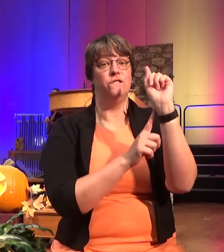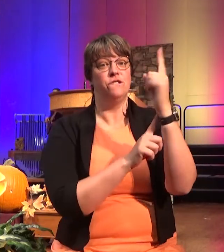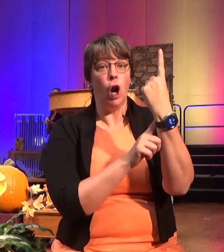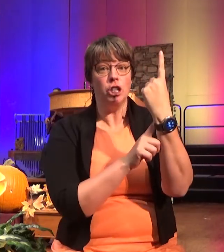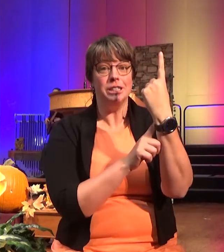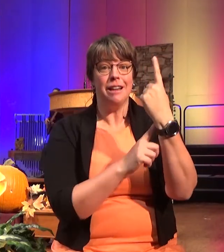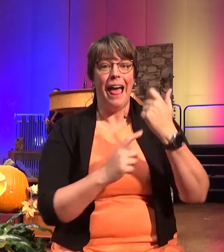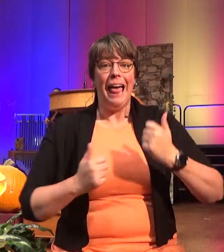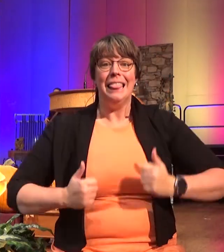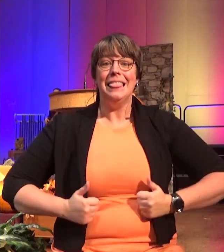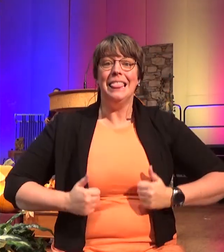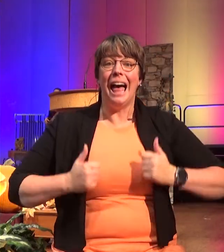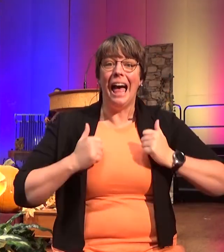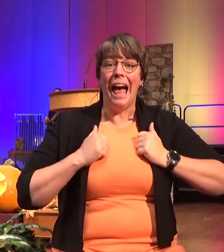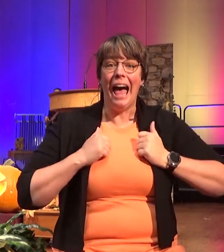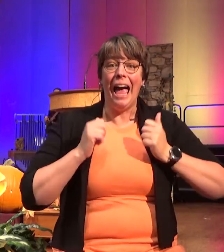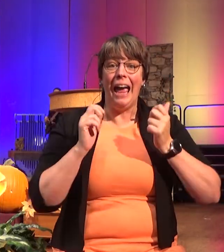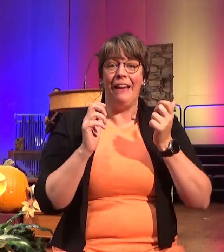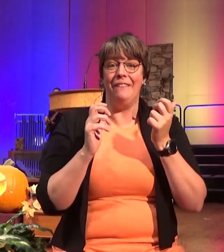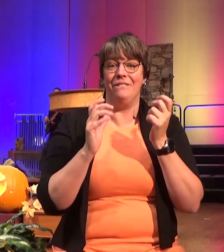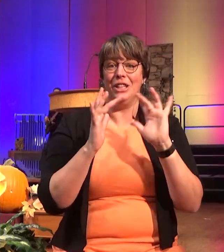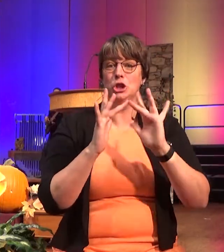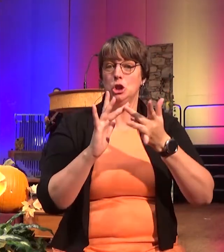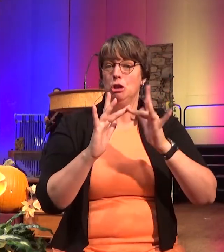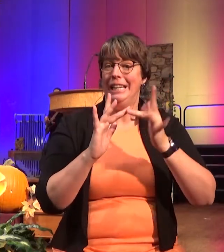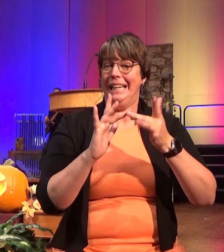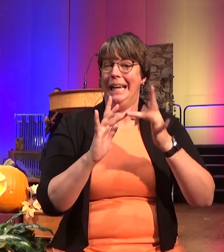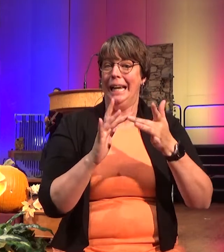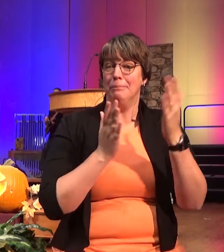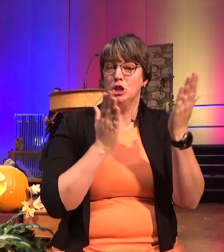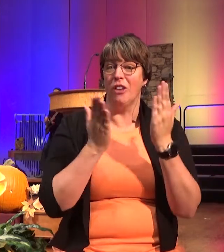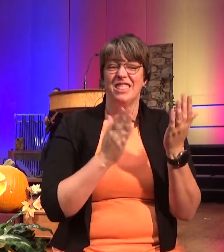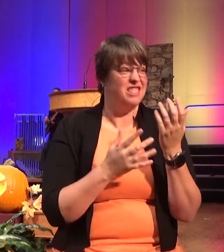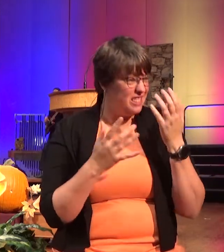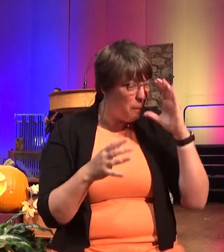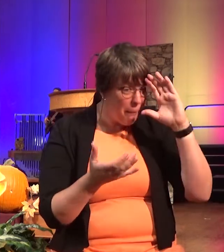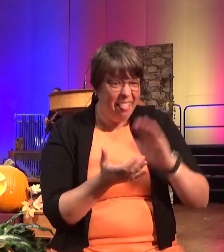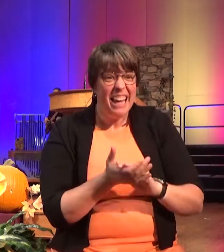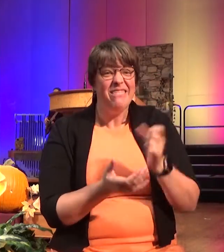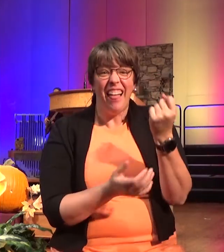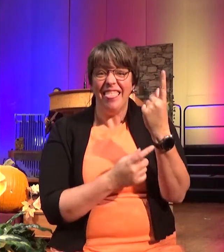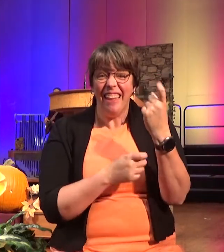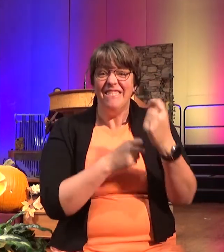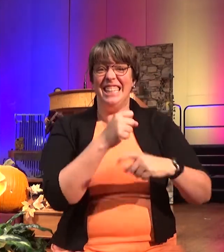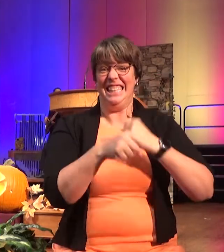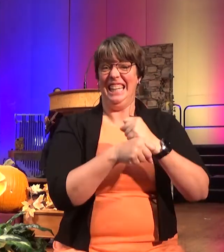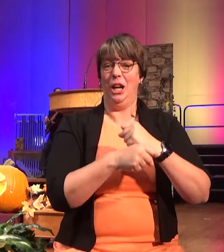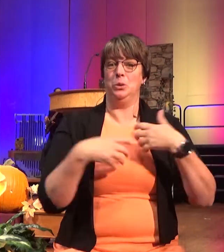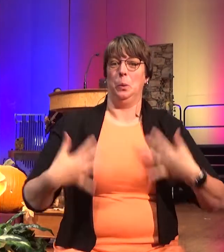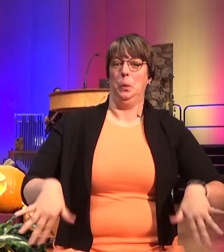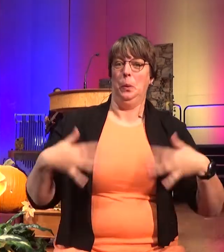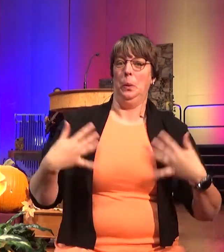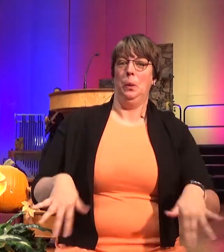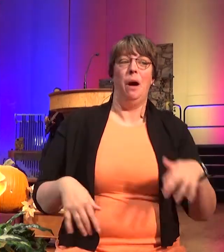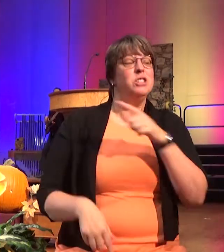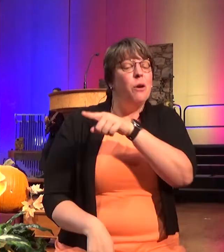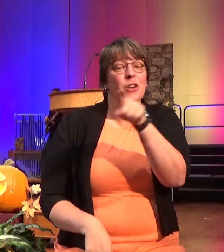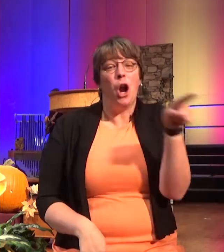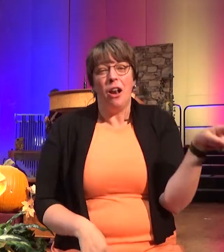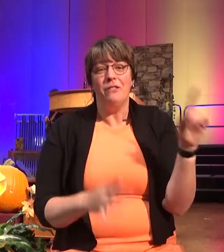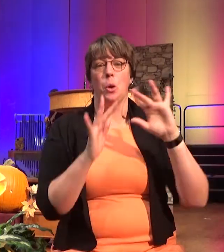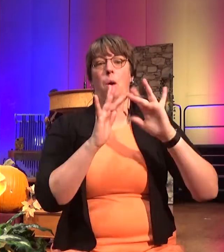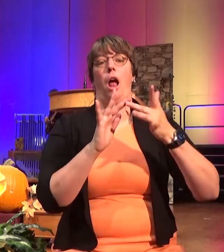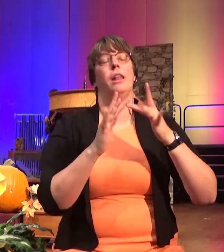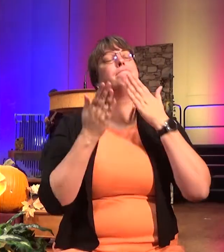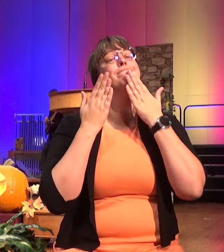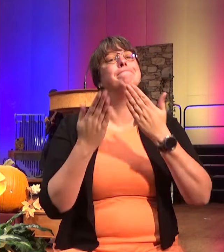live-streamed service. Can you believe that? 11 years we've been doing live streams. So for all of you online, thanks for joining in. Thanks